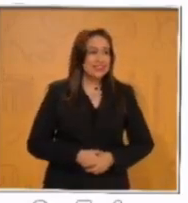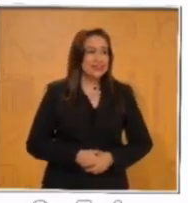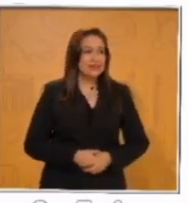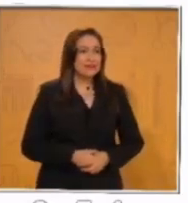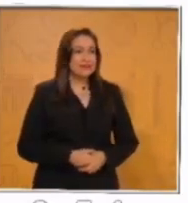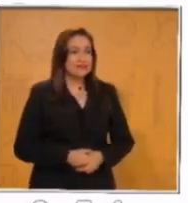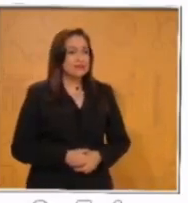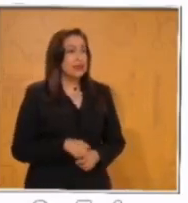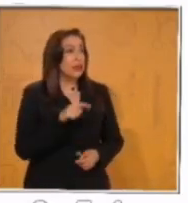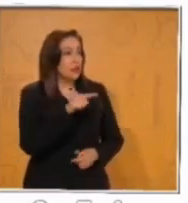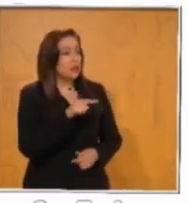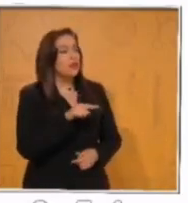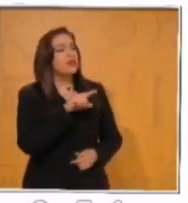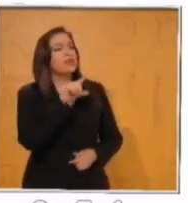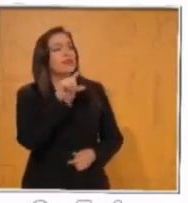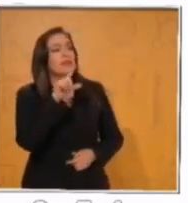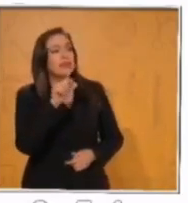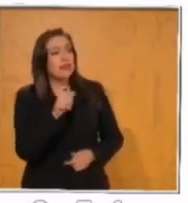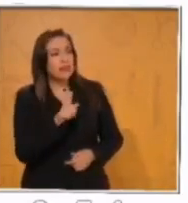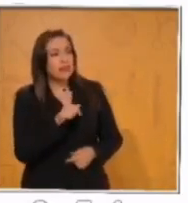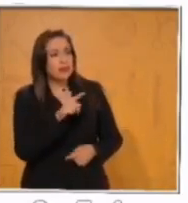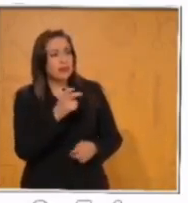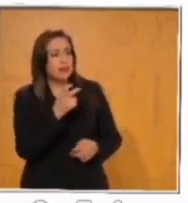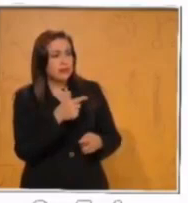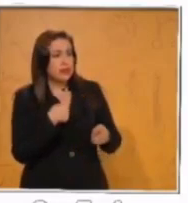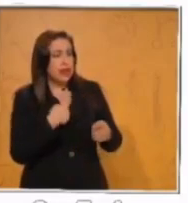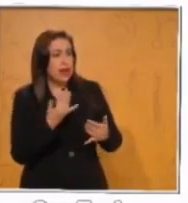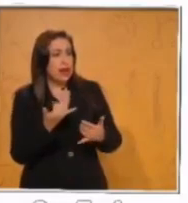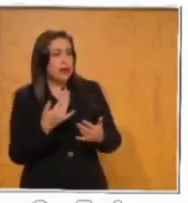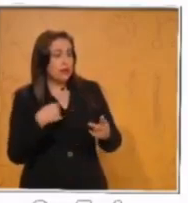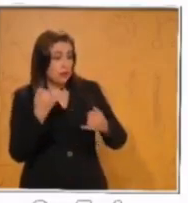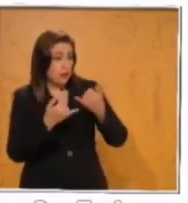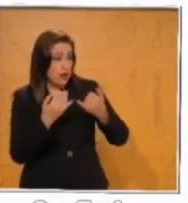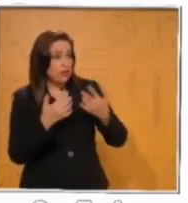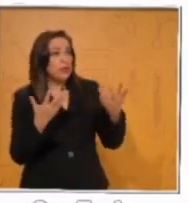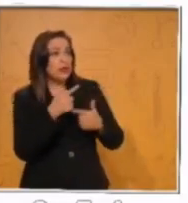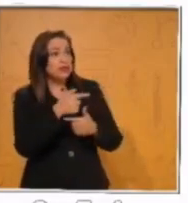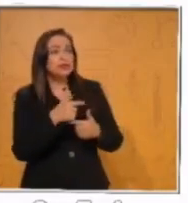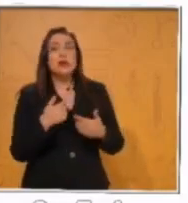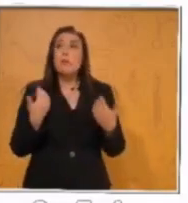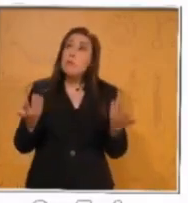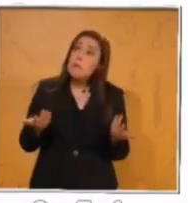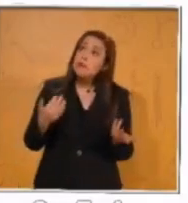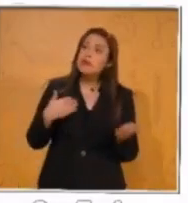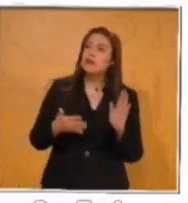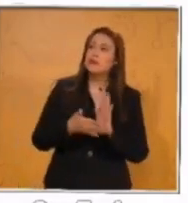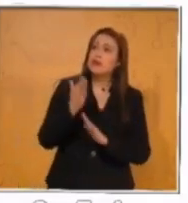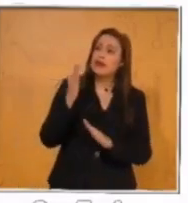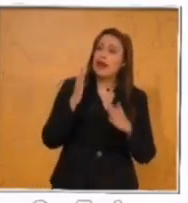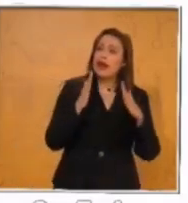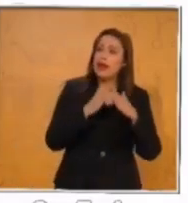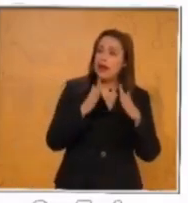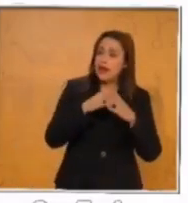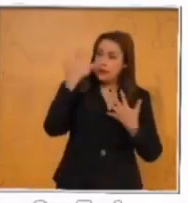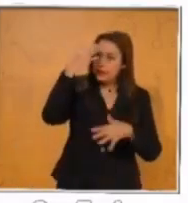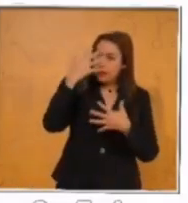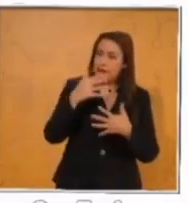What did you do after your soccer match? Well, I went home and took a shower and then went out.